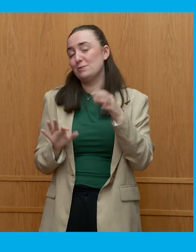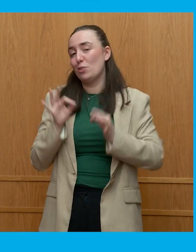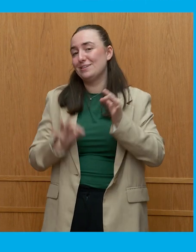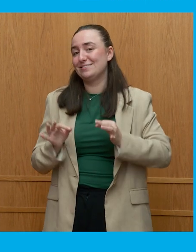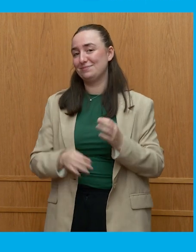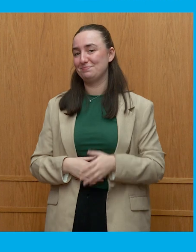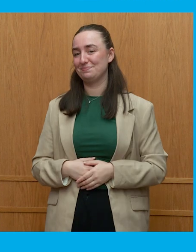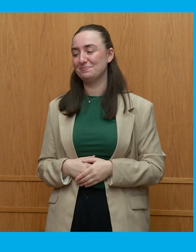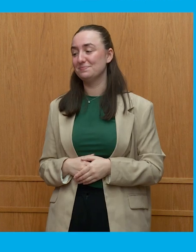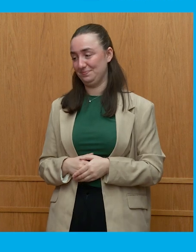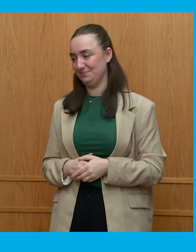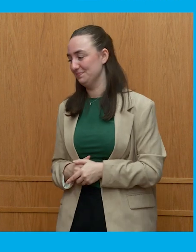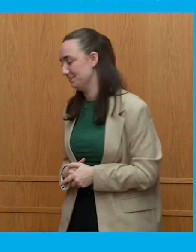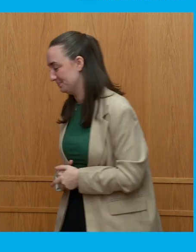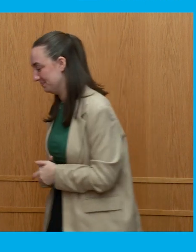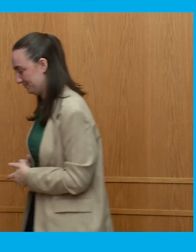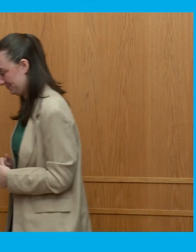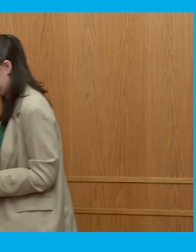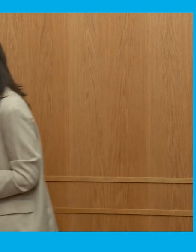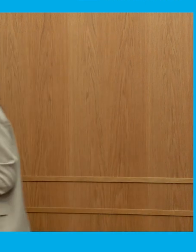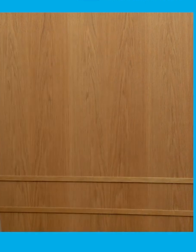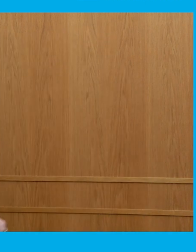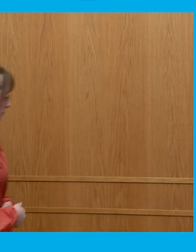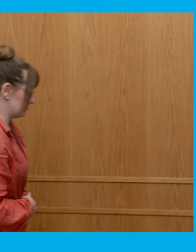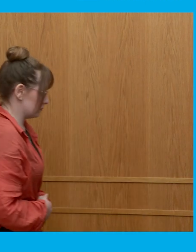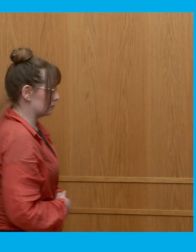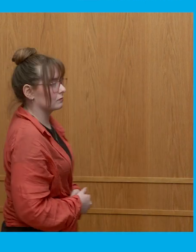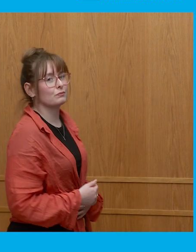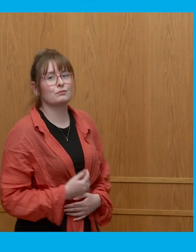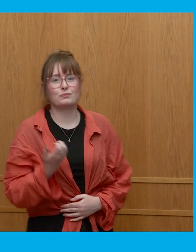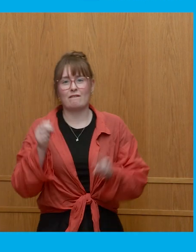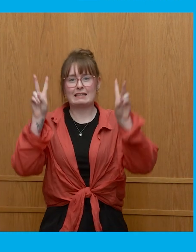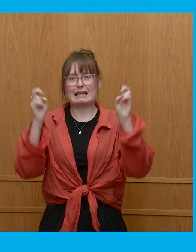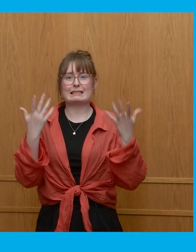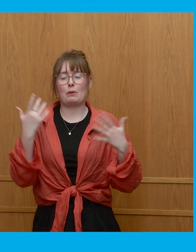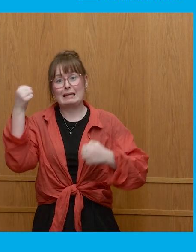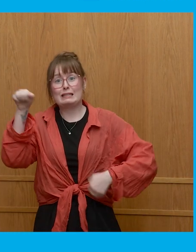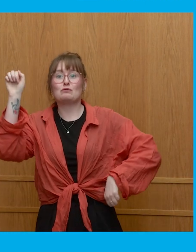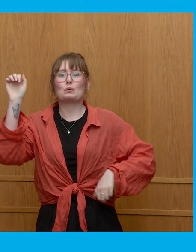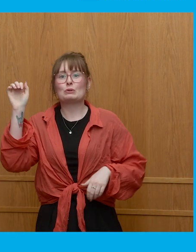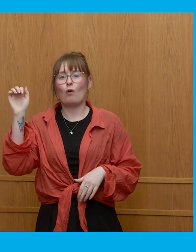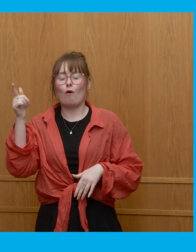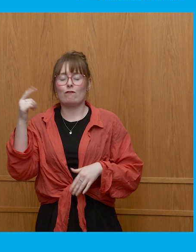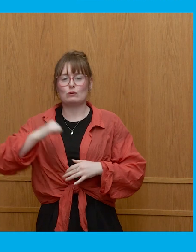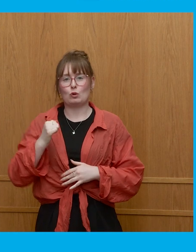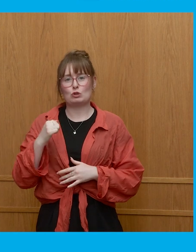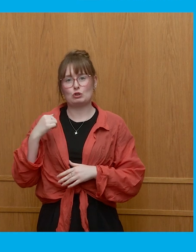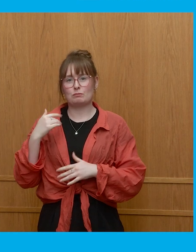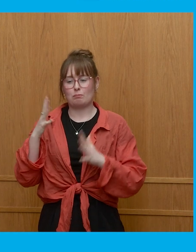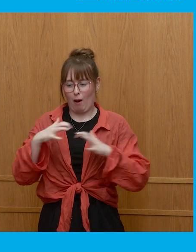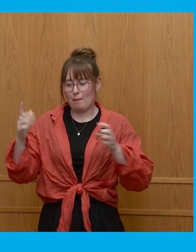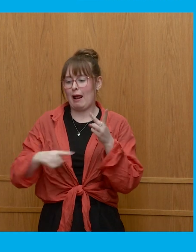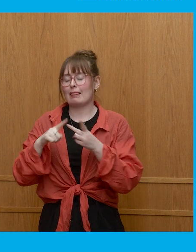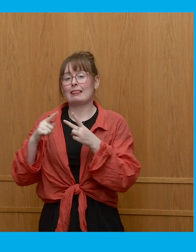So I think we have a title is Heroes of the Scottish Parliament. Yes. And then we have the Legacy of the Scottish